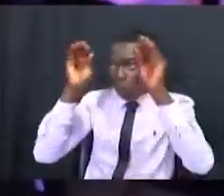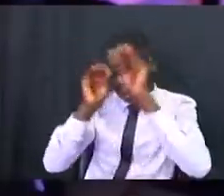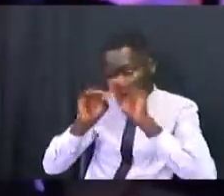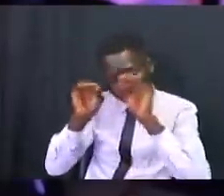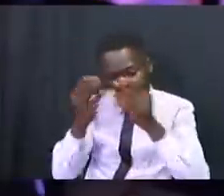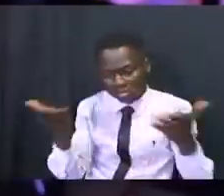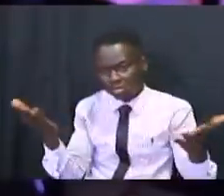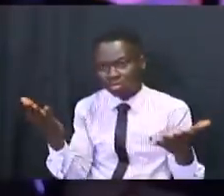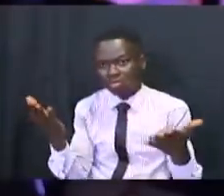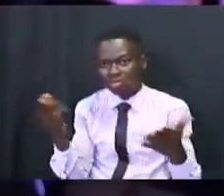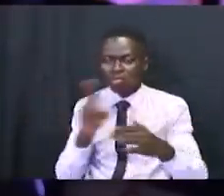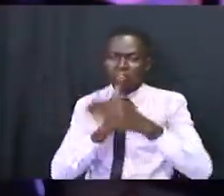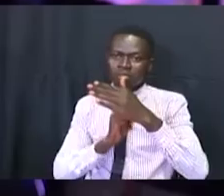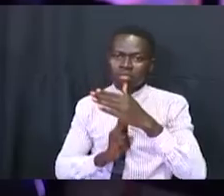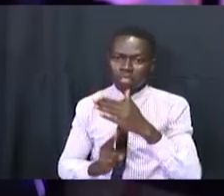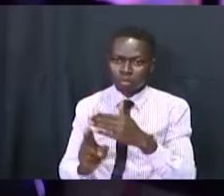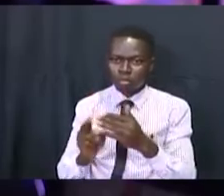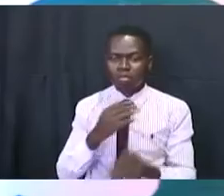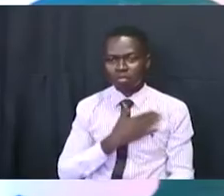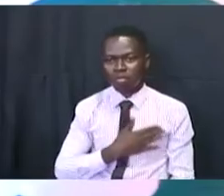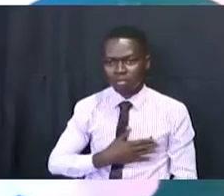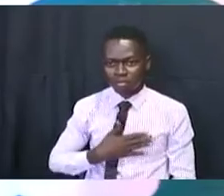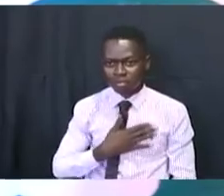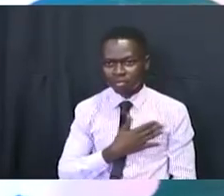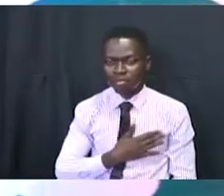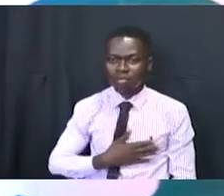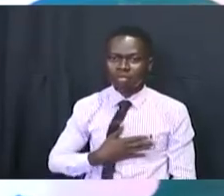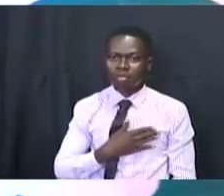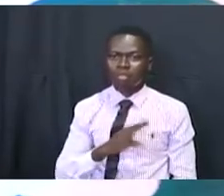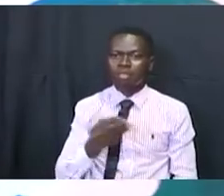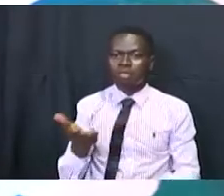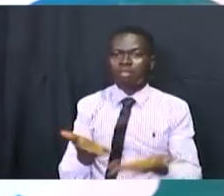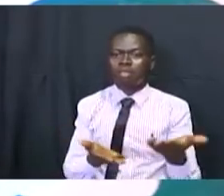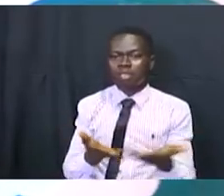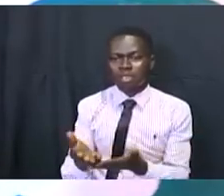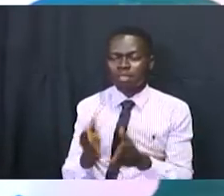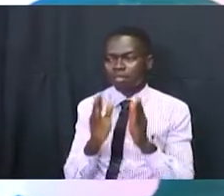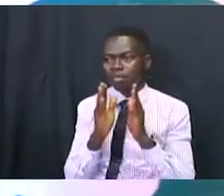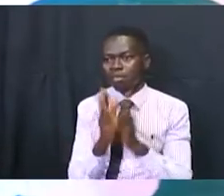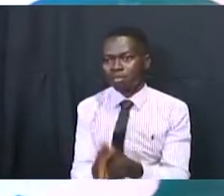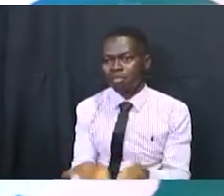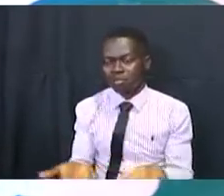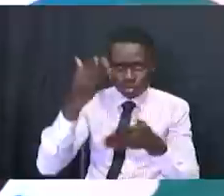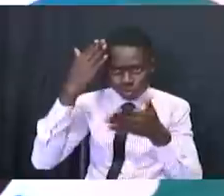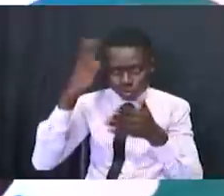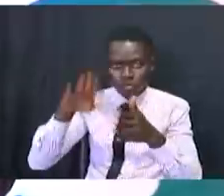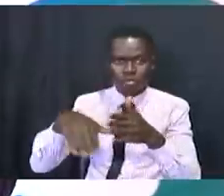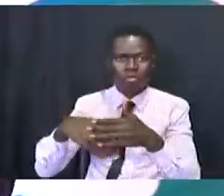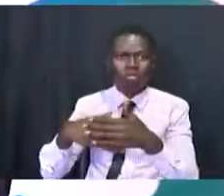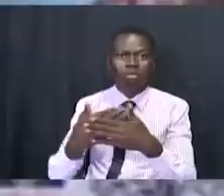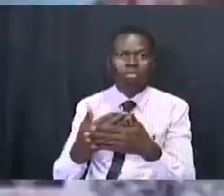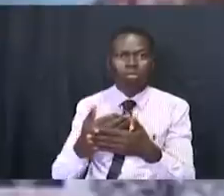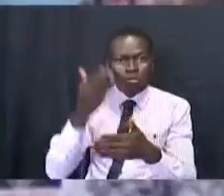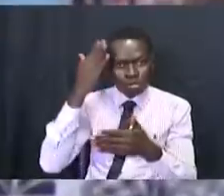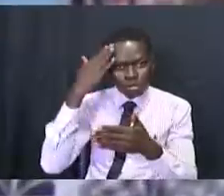plea. As the words please and servants suggest. The people of the world do not